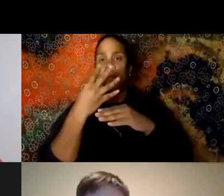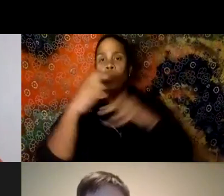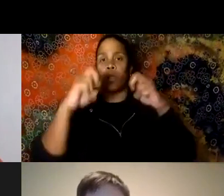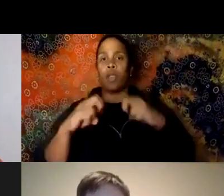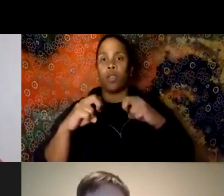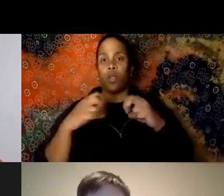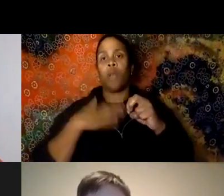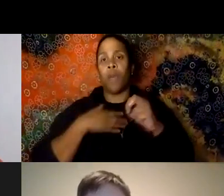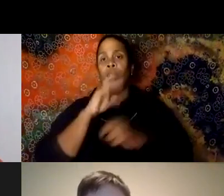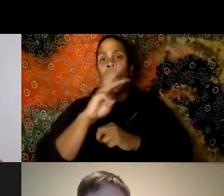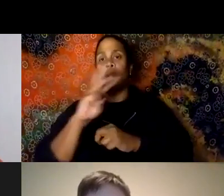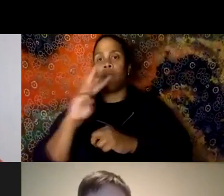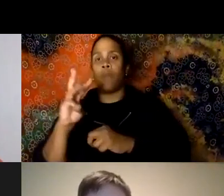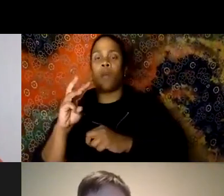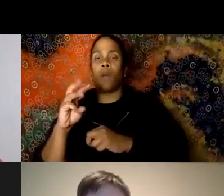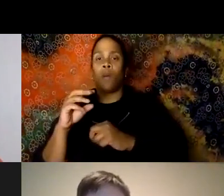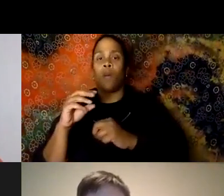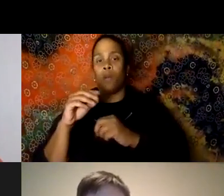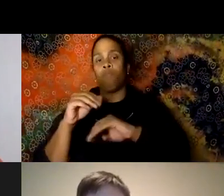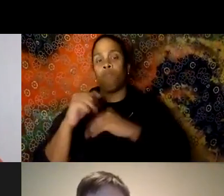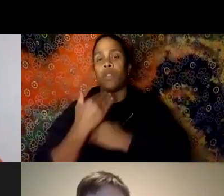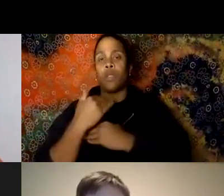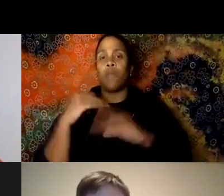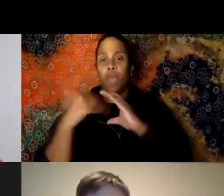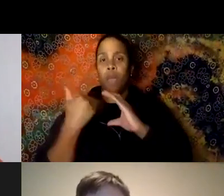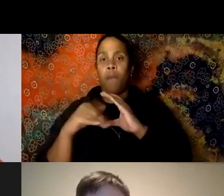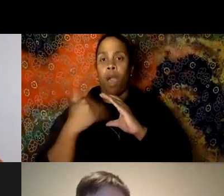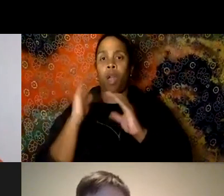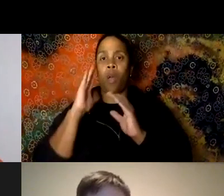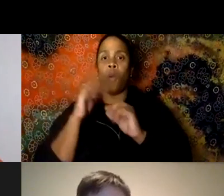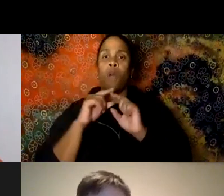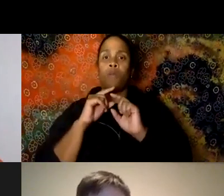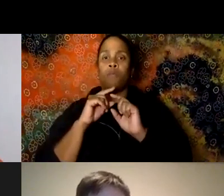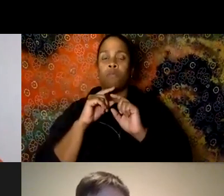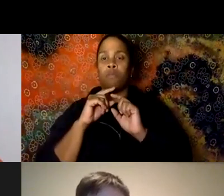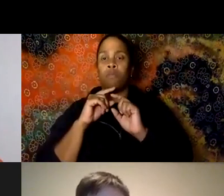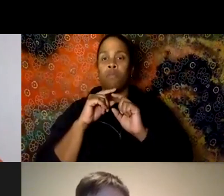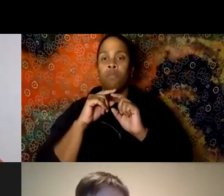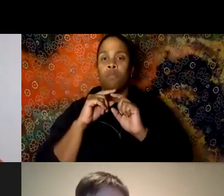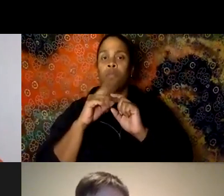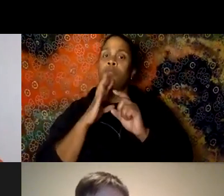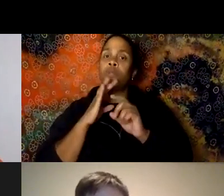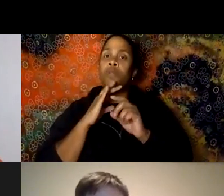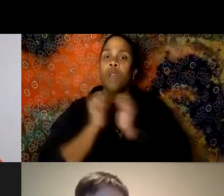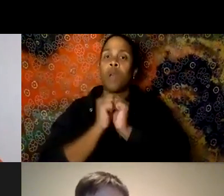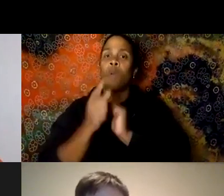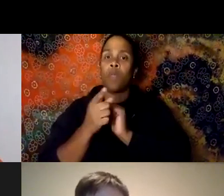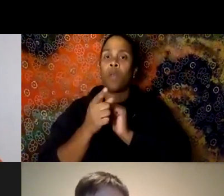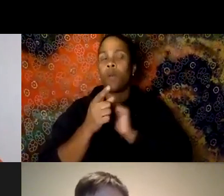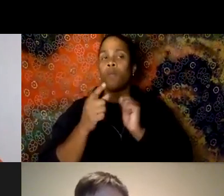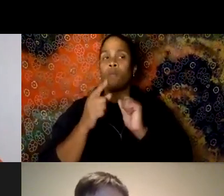thewildwoodhollow.com. All you have to do is just send me a quick email and I will talk to you about it, get you that 10%